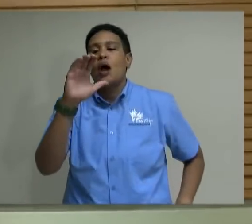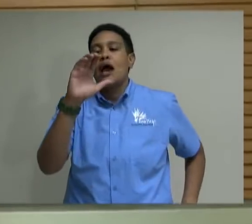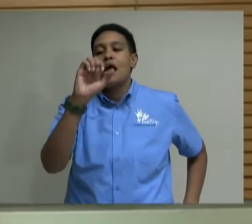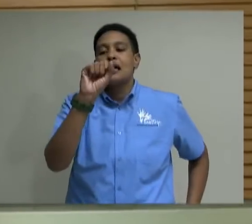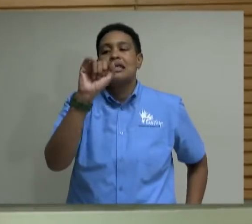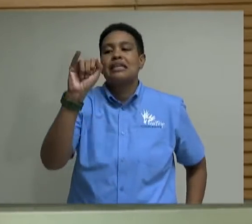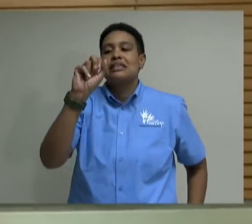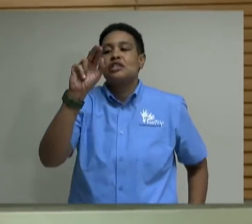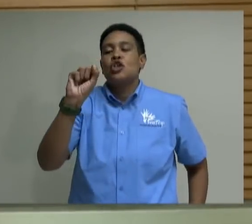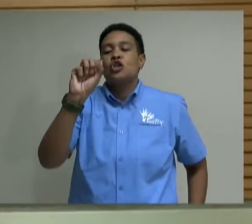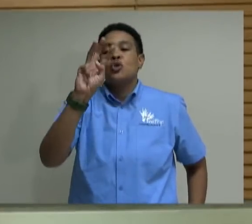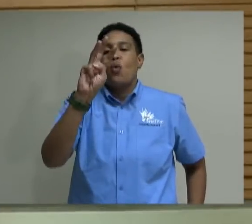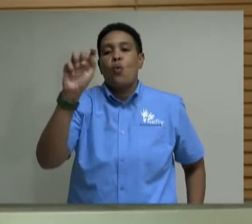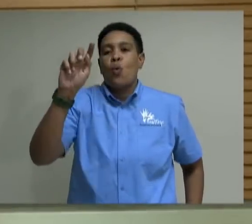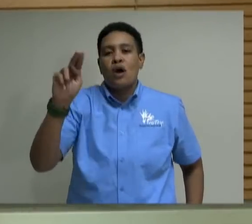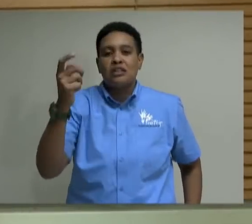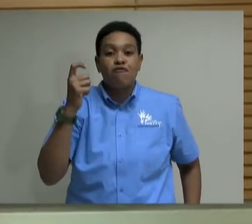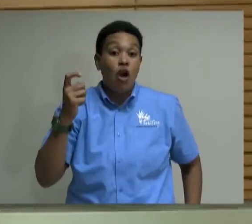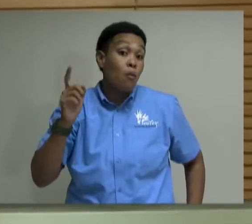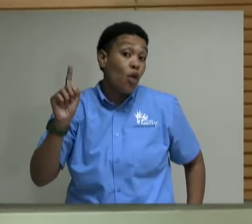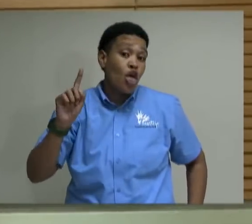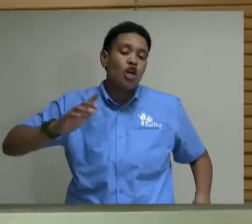Watson from Jamaica Social.